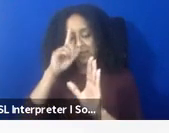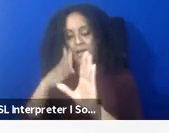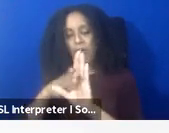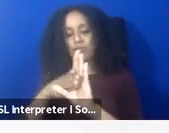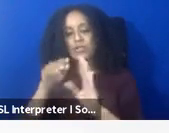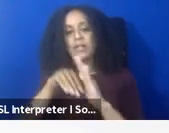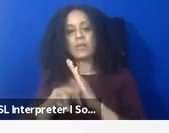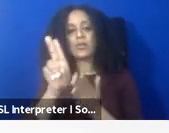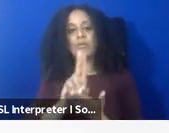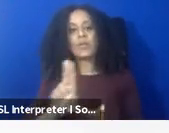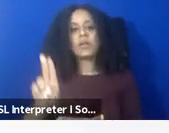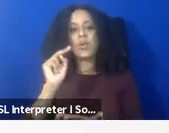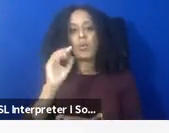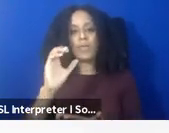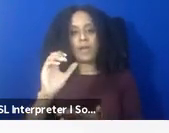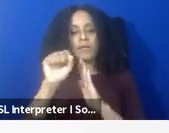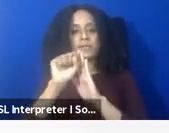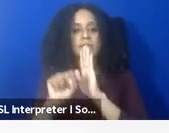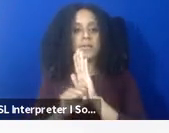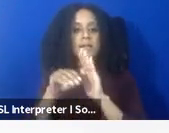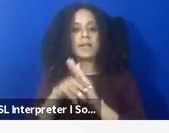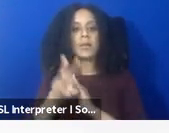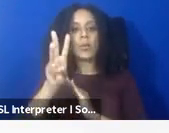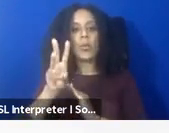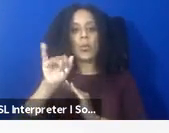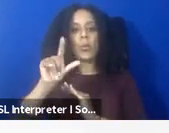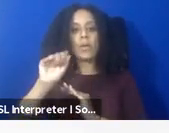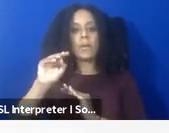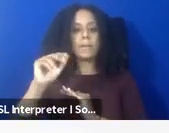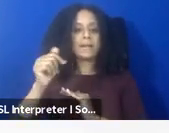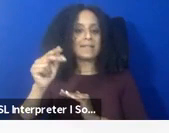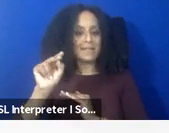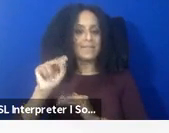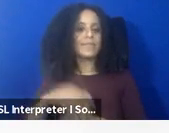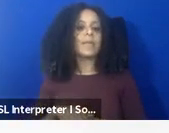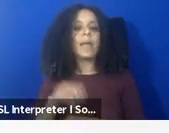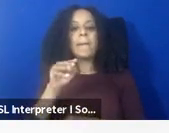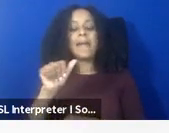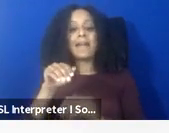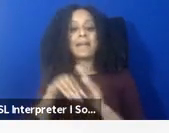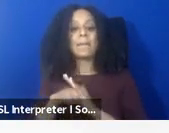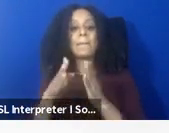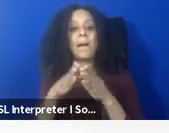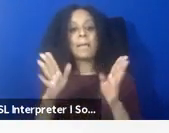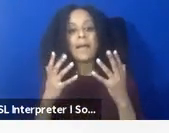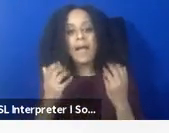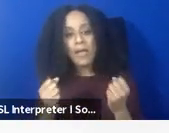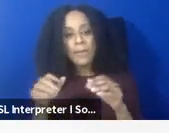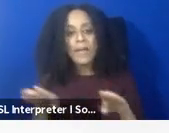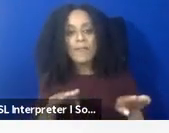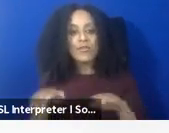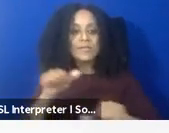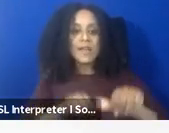the University of North Carolina at Wilmington, his Master's in Public Health and Behavioral Science and